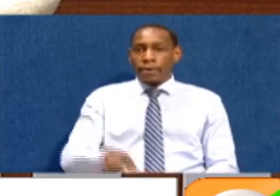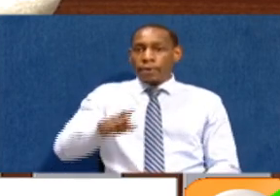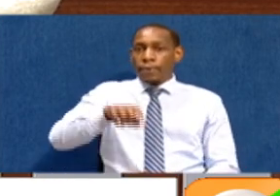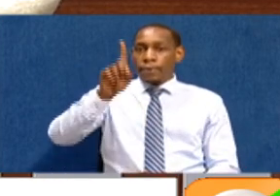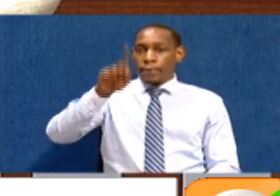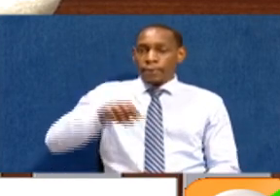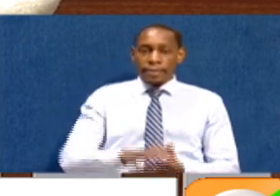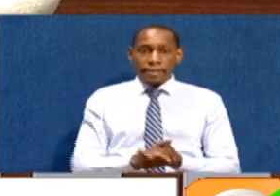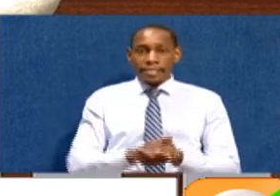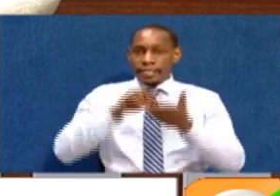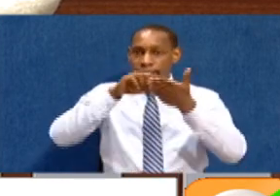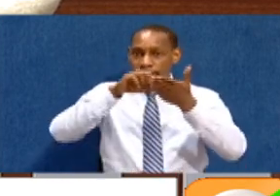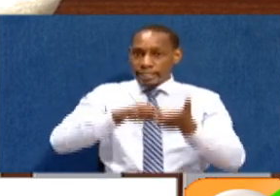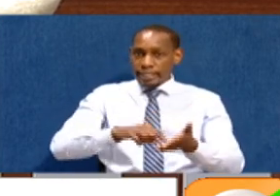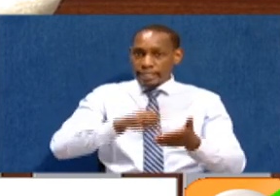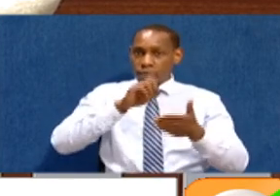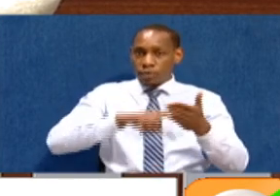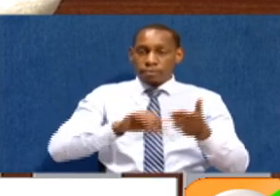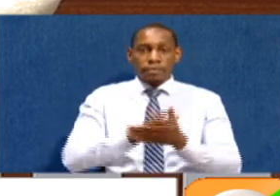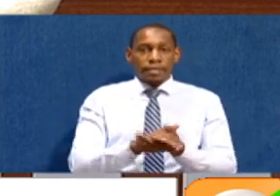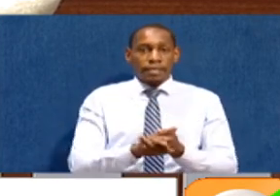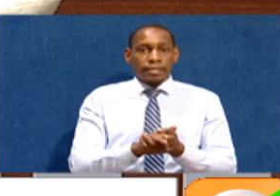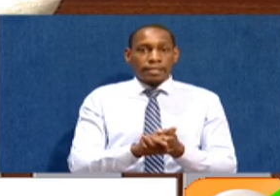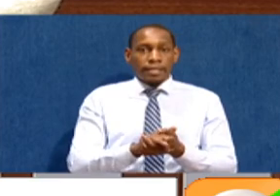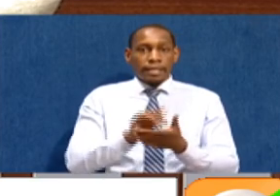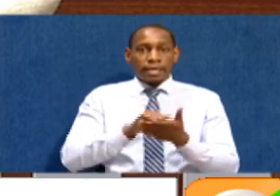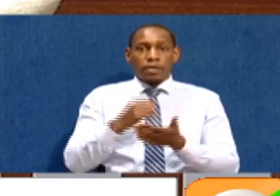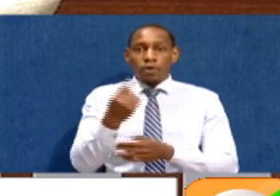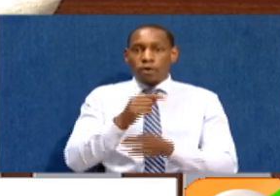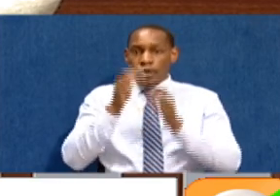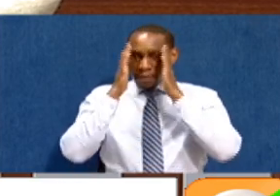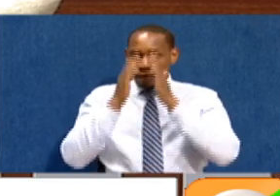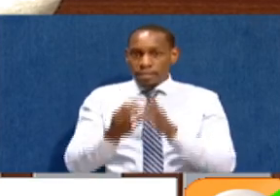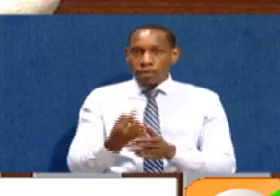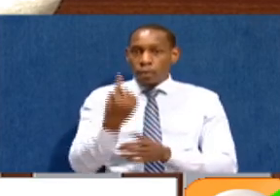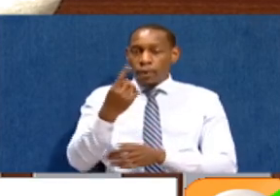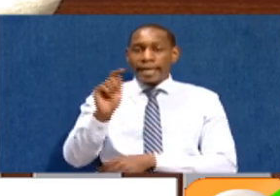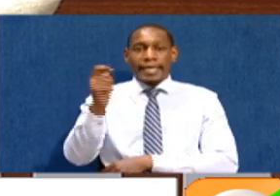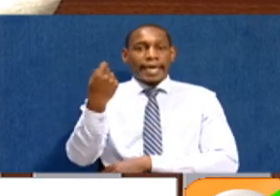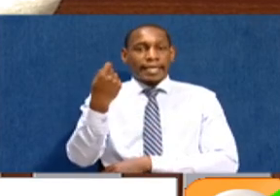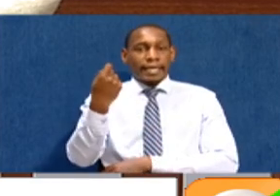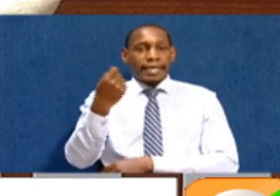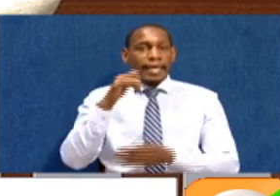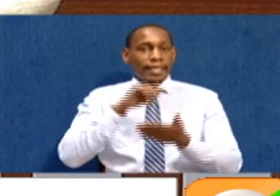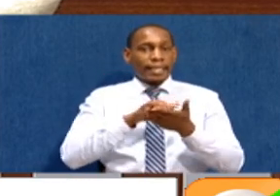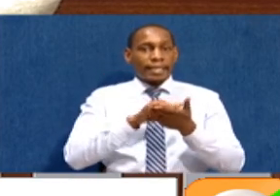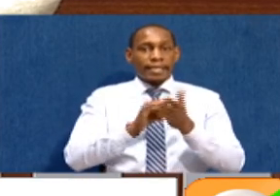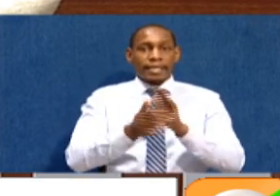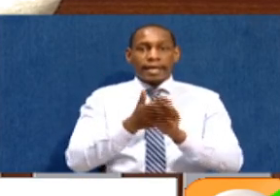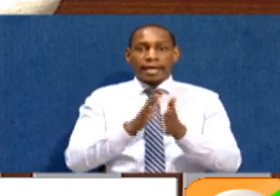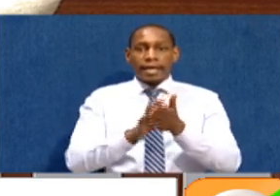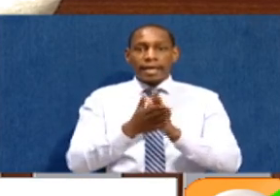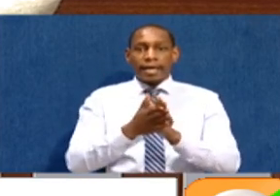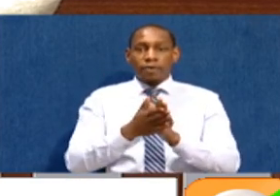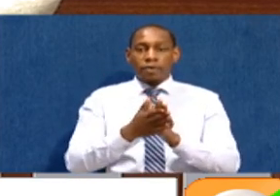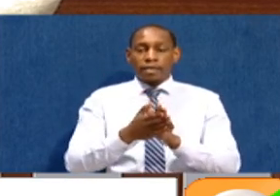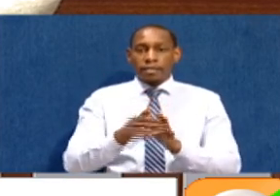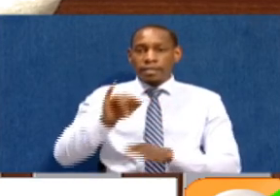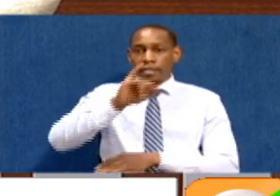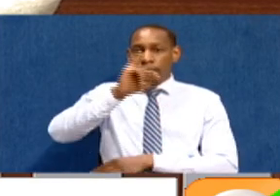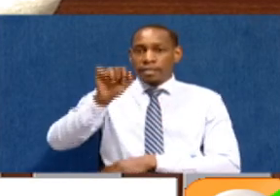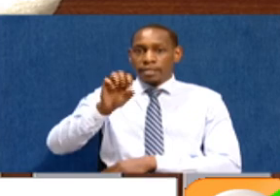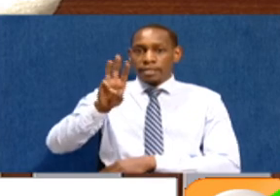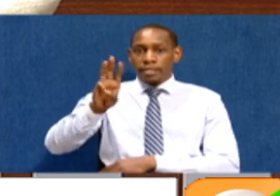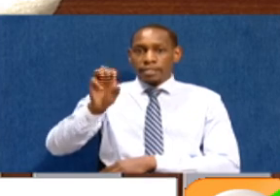must de-emphasize this and only talk about one Kenya. Where there is no Jew or Gentile, there is